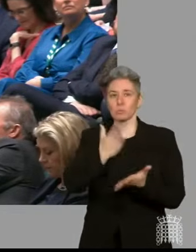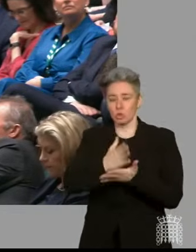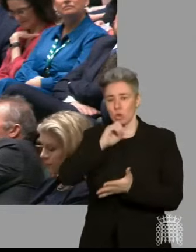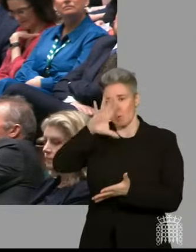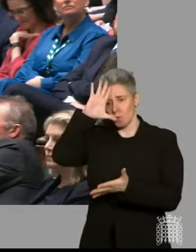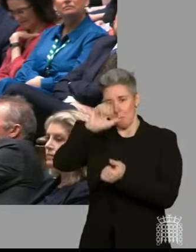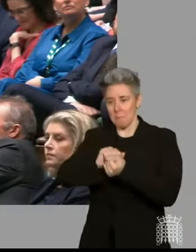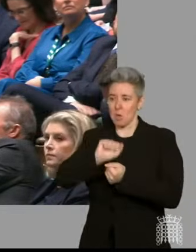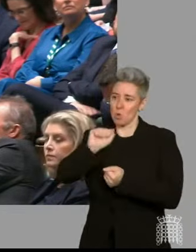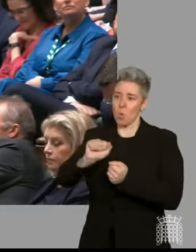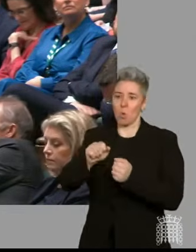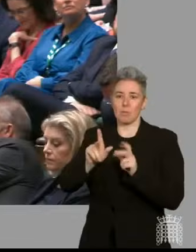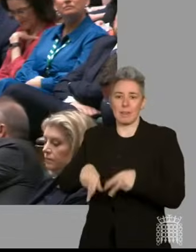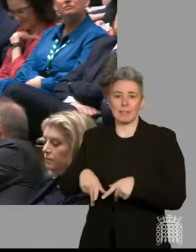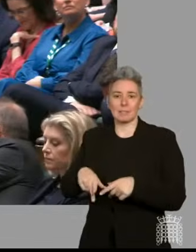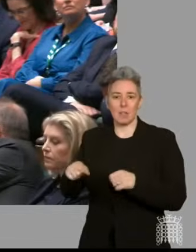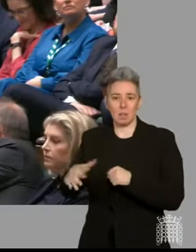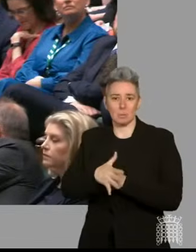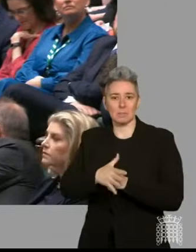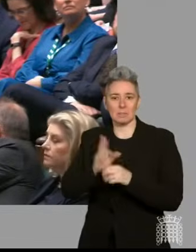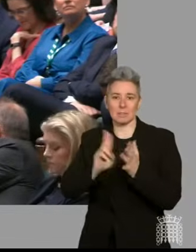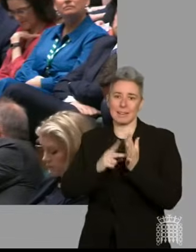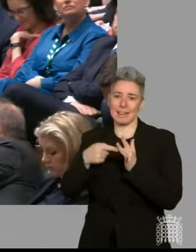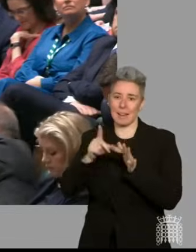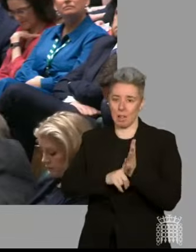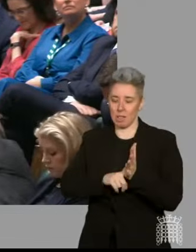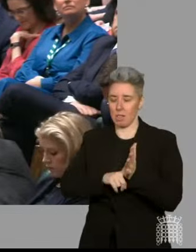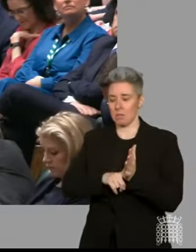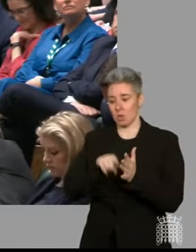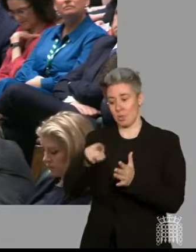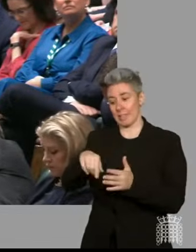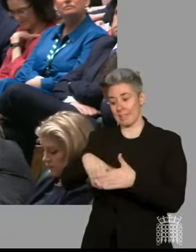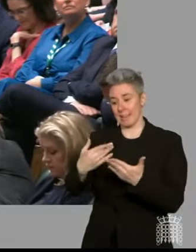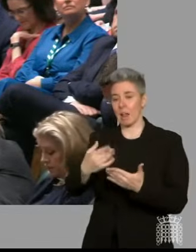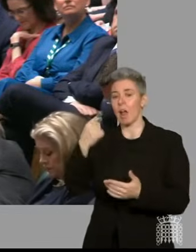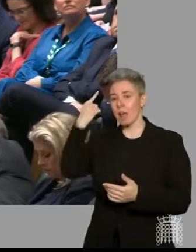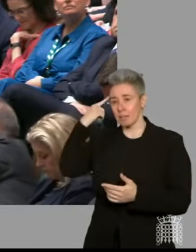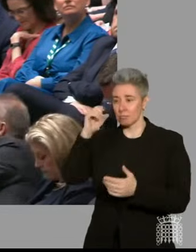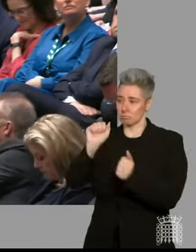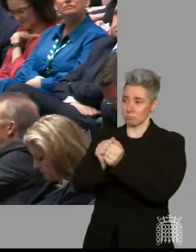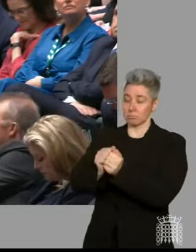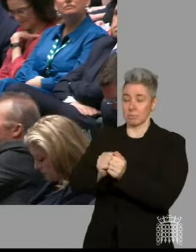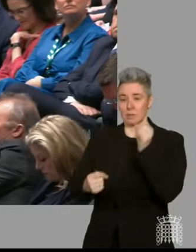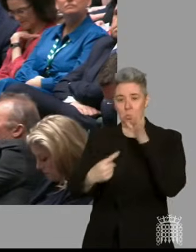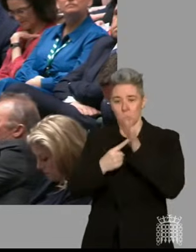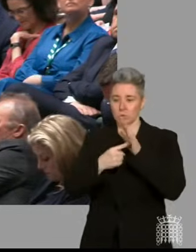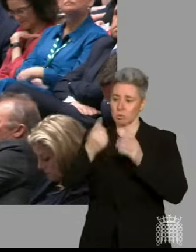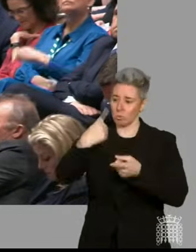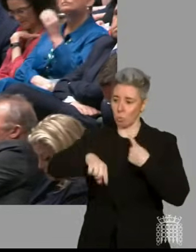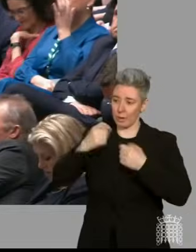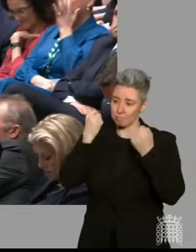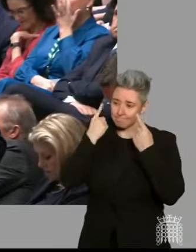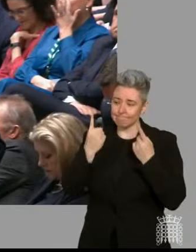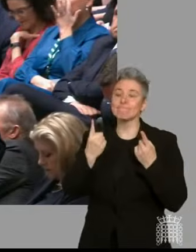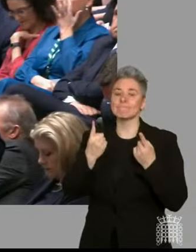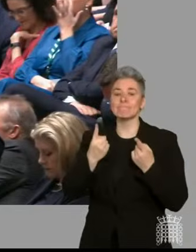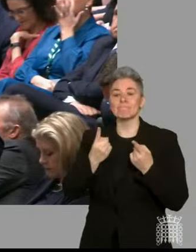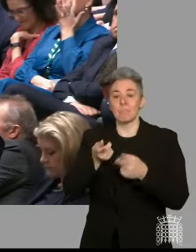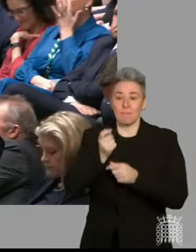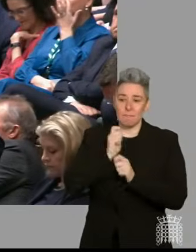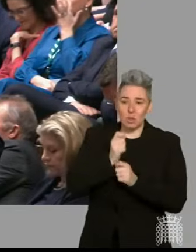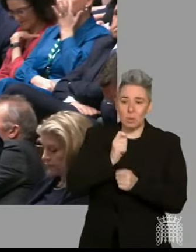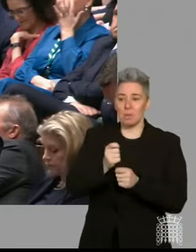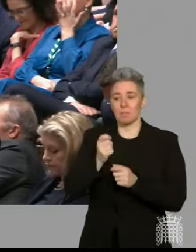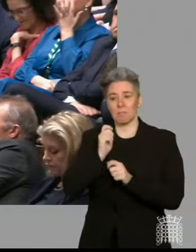all recognise the sacrifices made by fishermen and women to bring food to our table, and I know that my colleague,